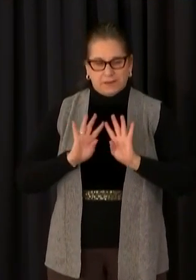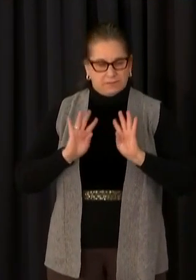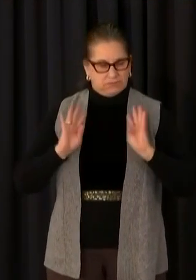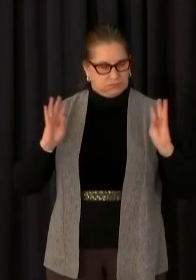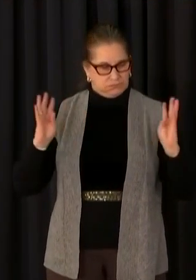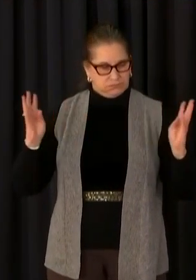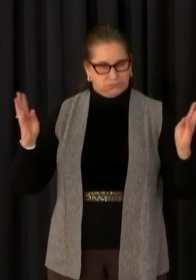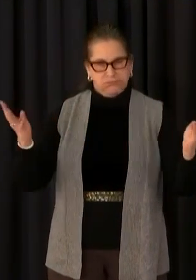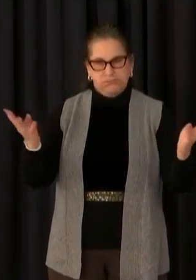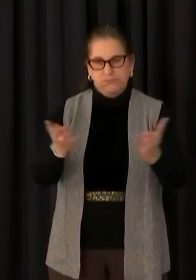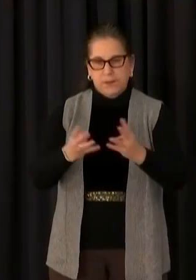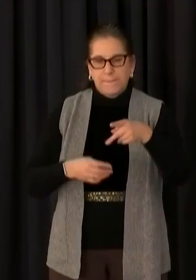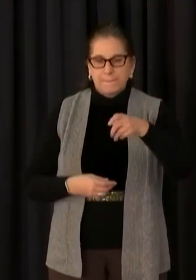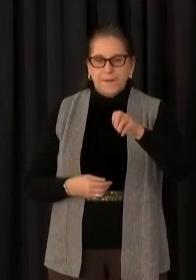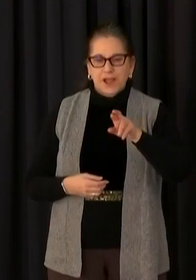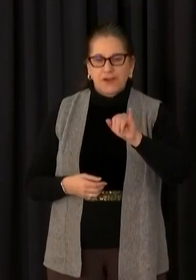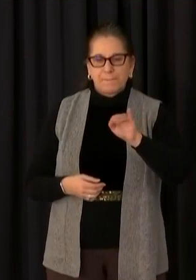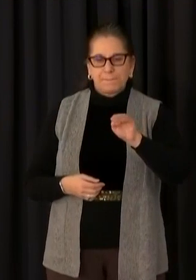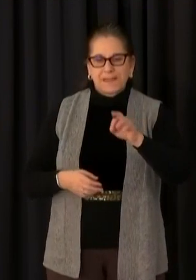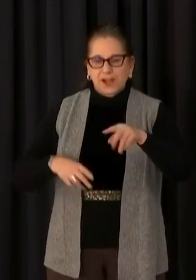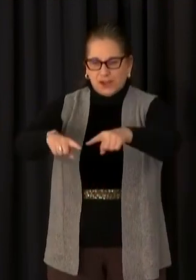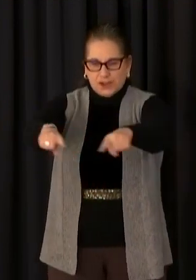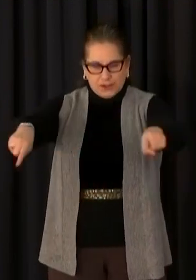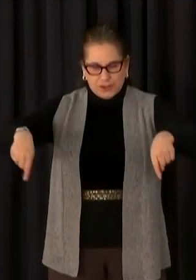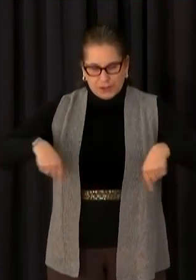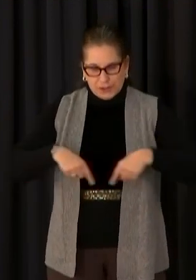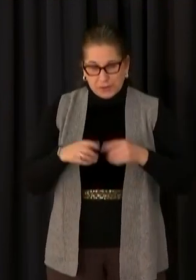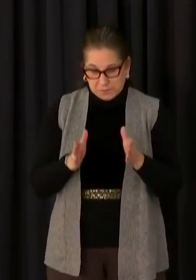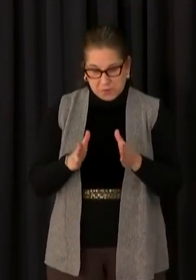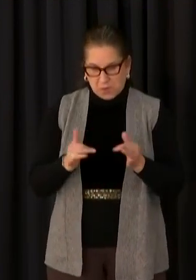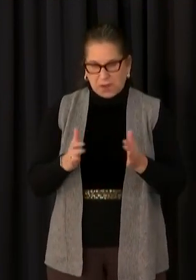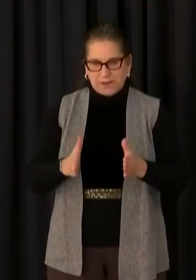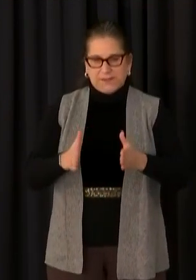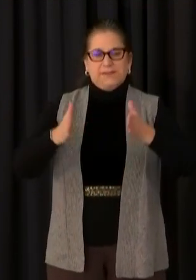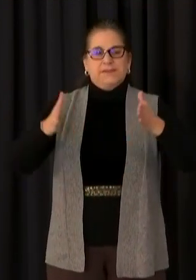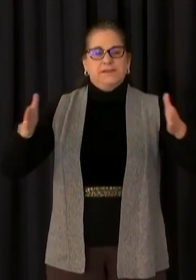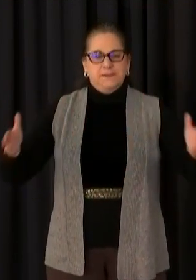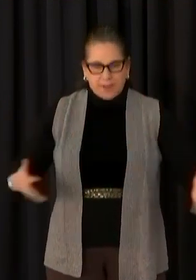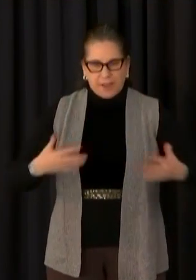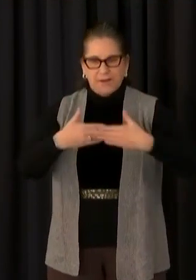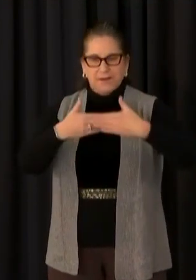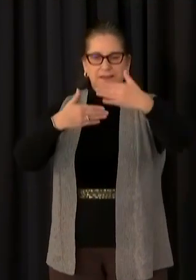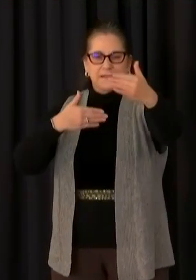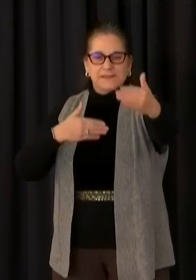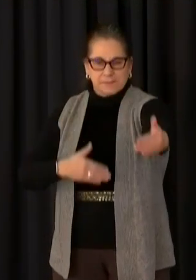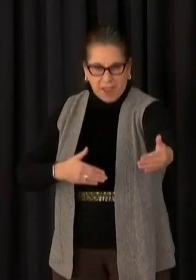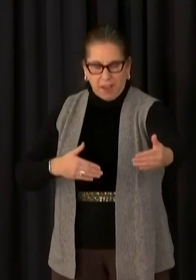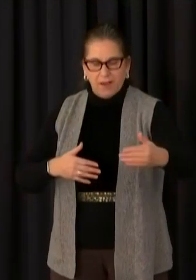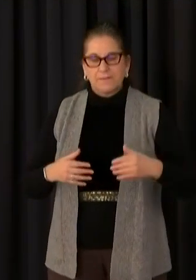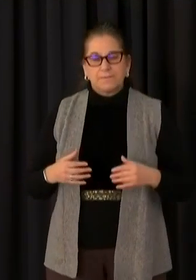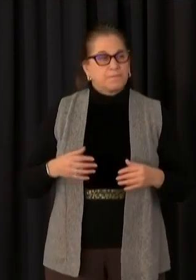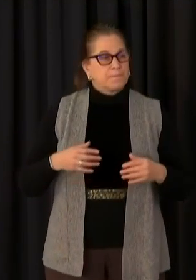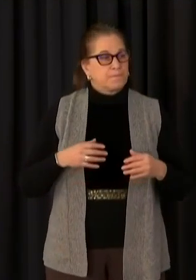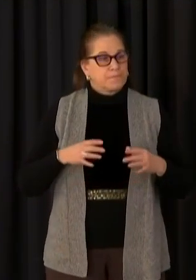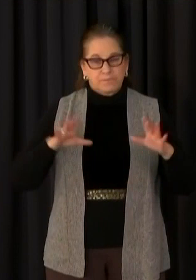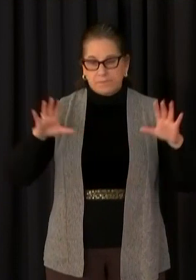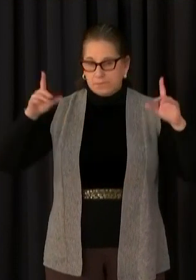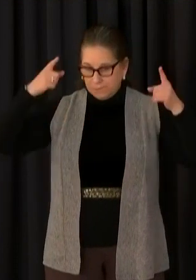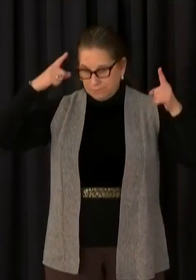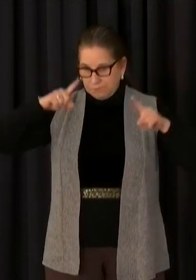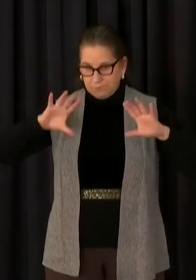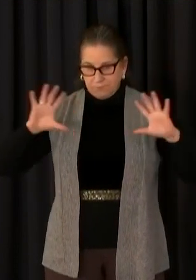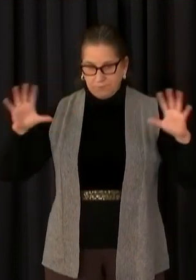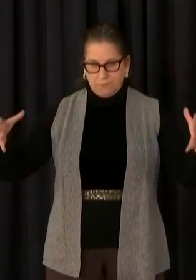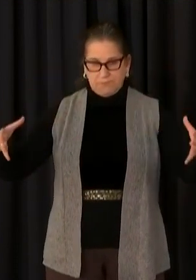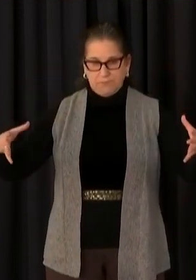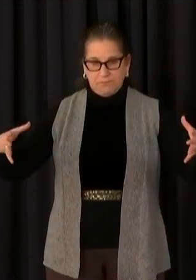have heard various announcements from those agencies about the stepped-up deployment and